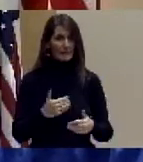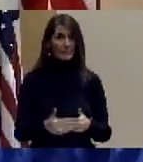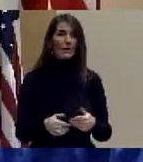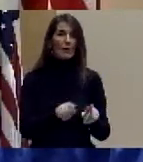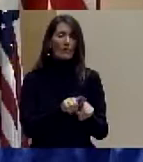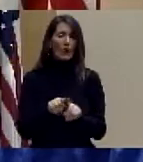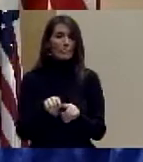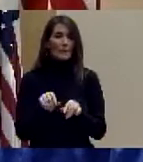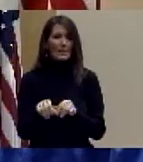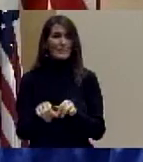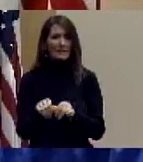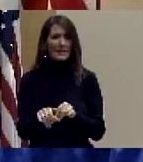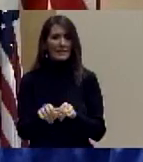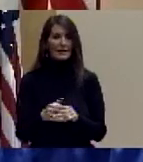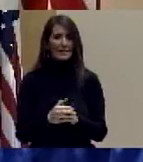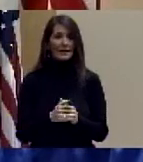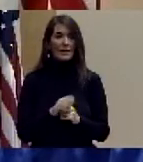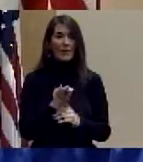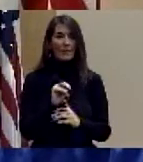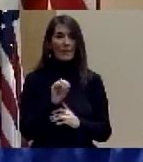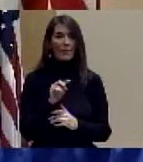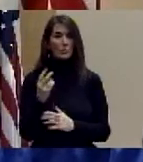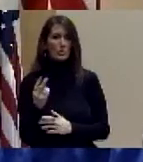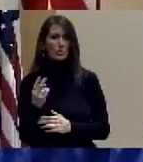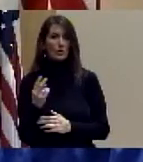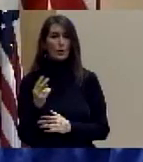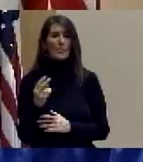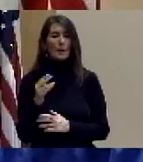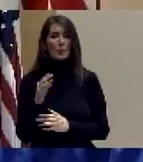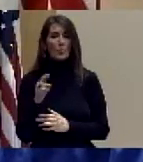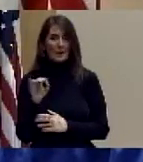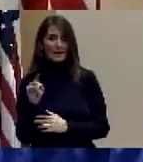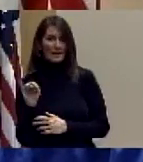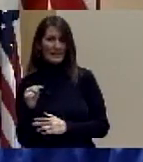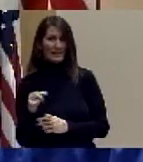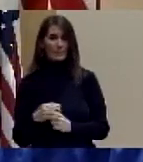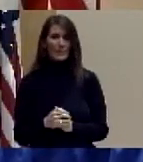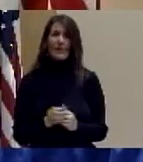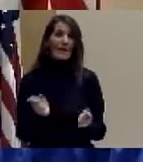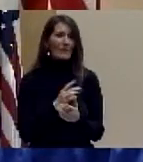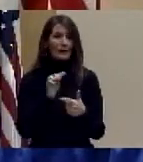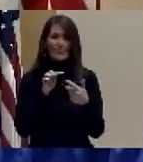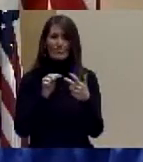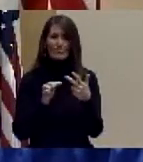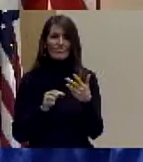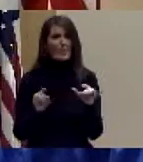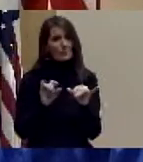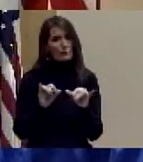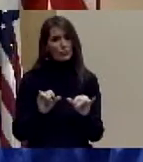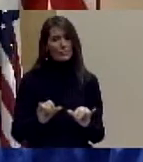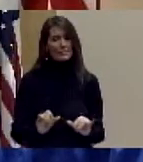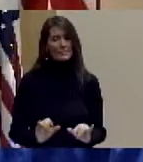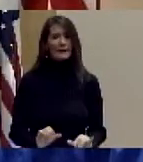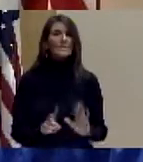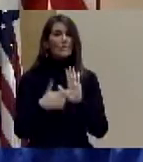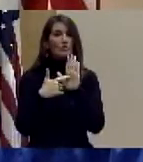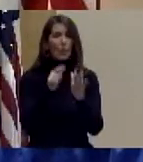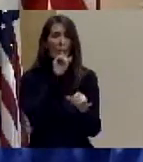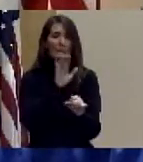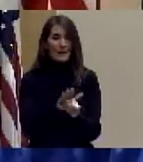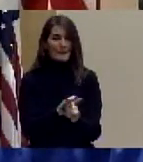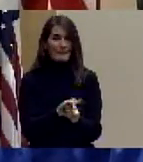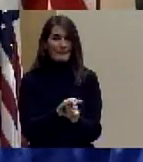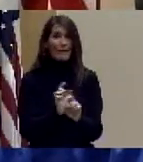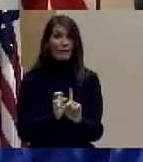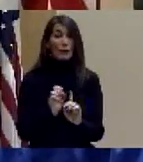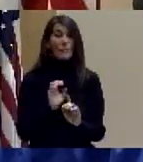maintained our AA2 bond rating from Moody's. All of these metrics demonstrate a commitment by